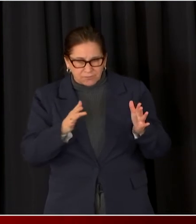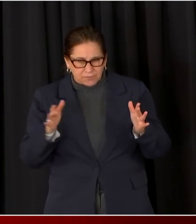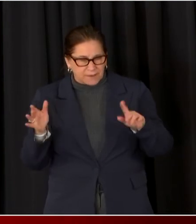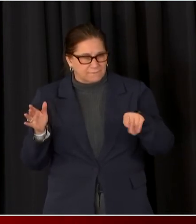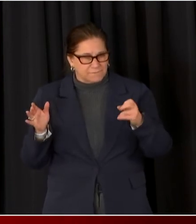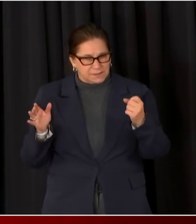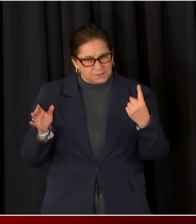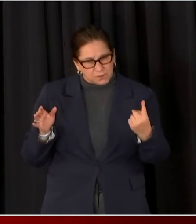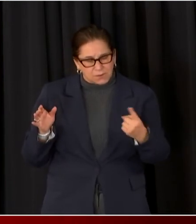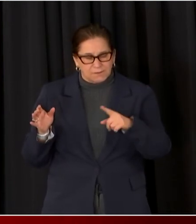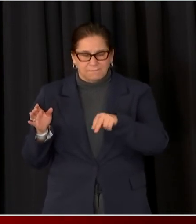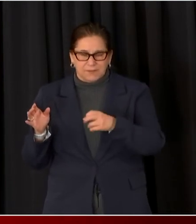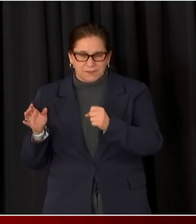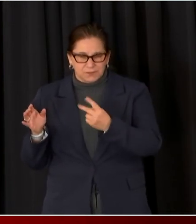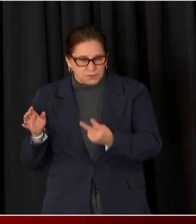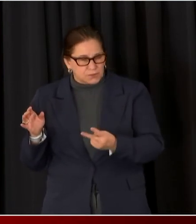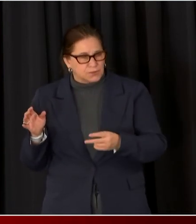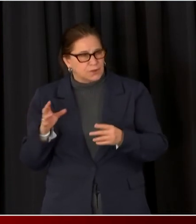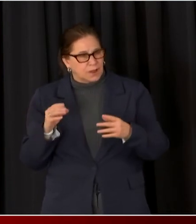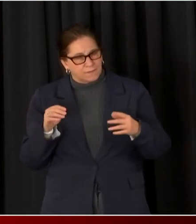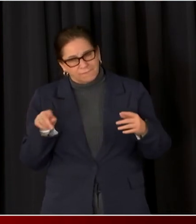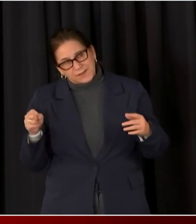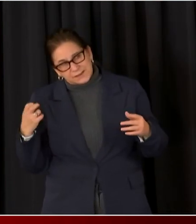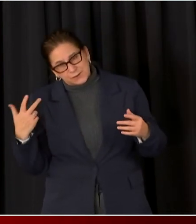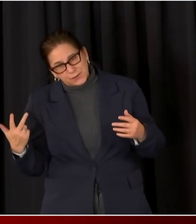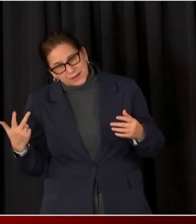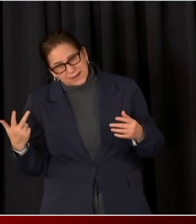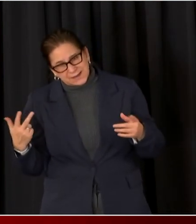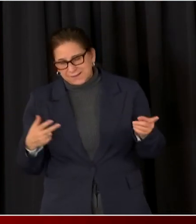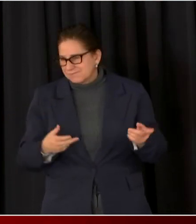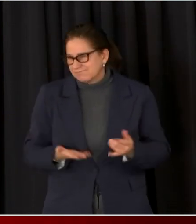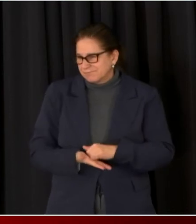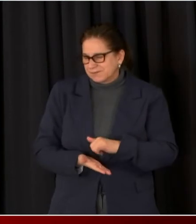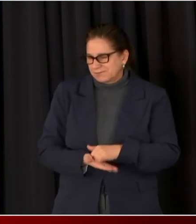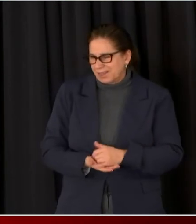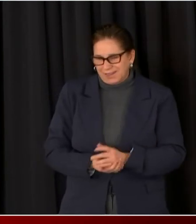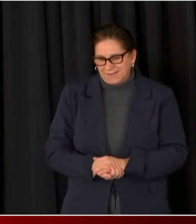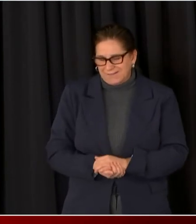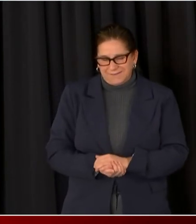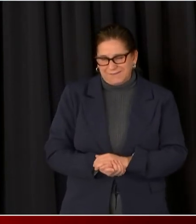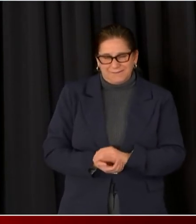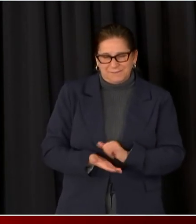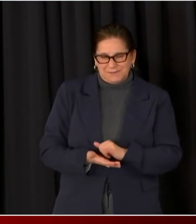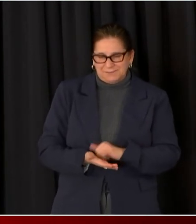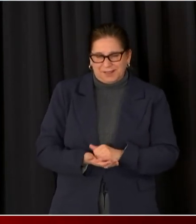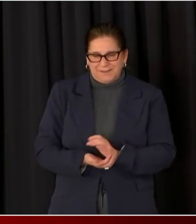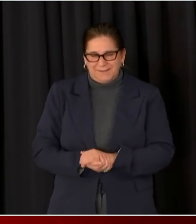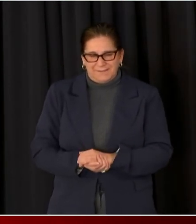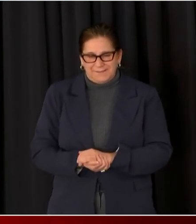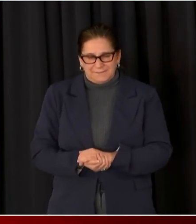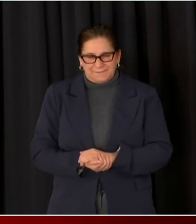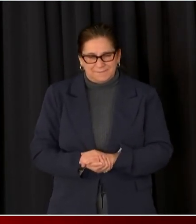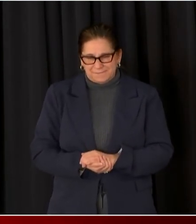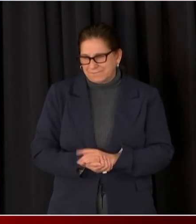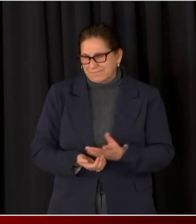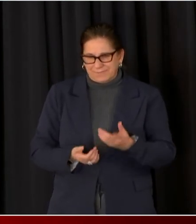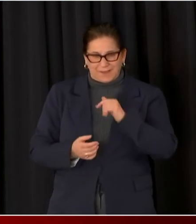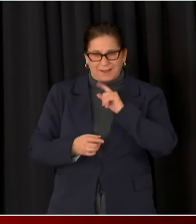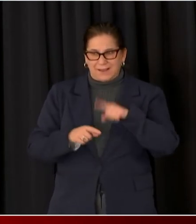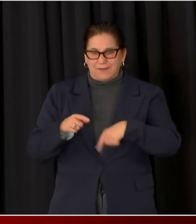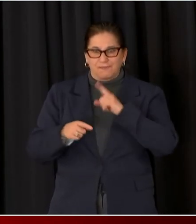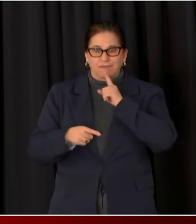would surmise that anyone who is doing that is ambitious. And the reason